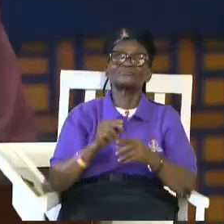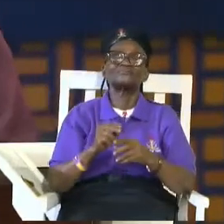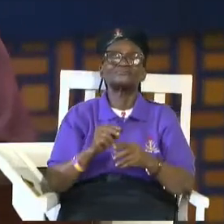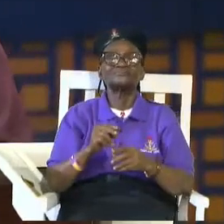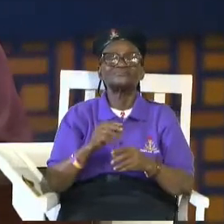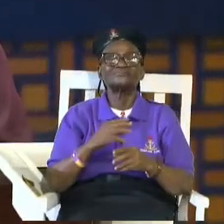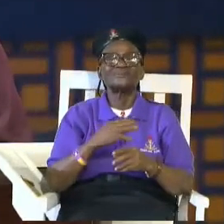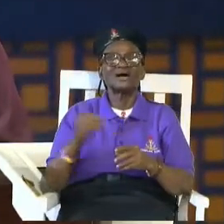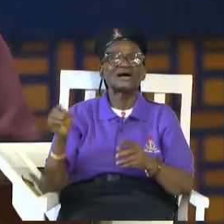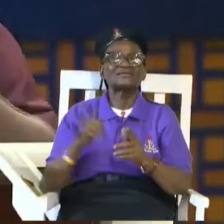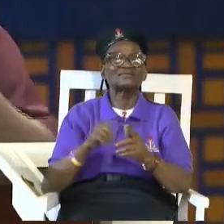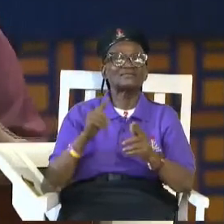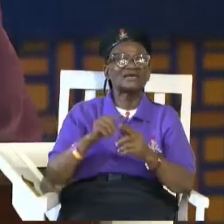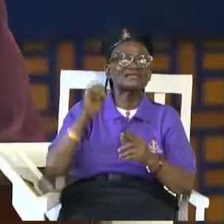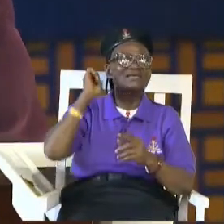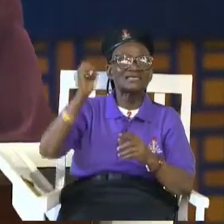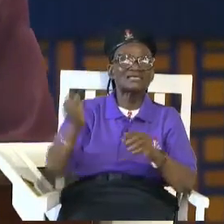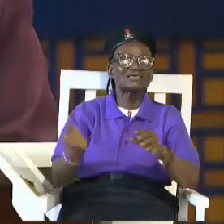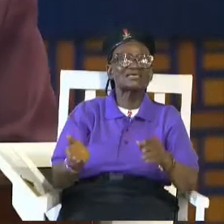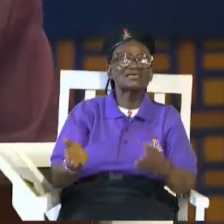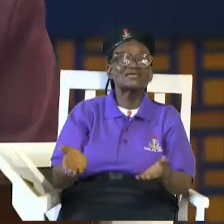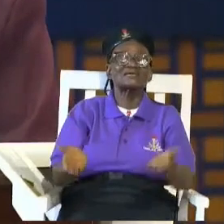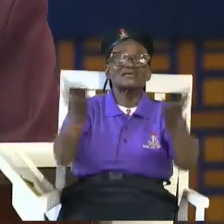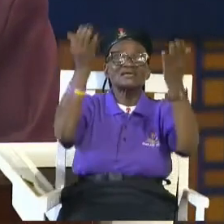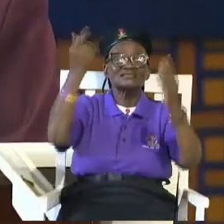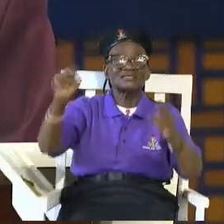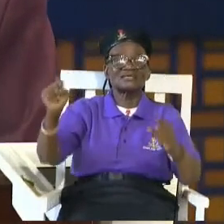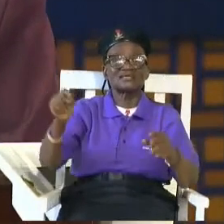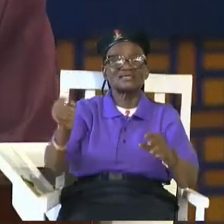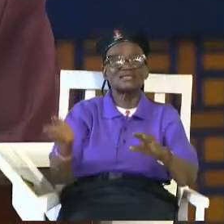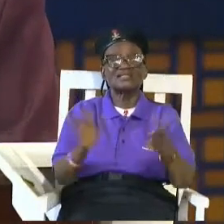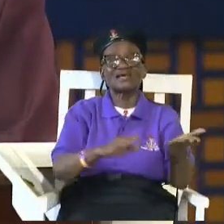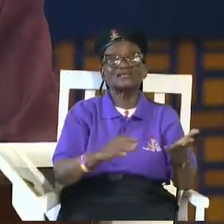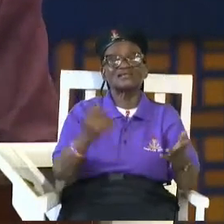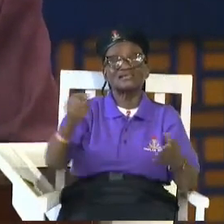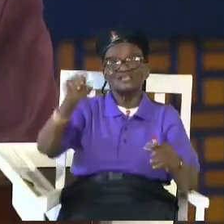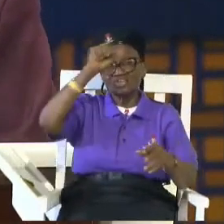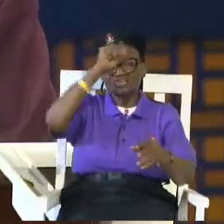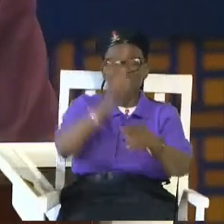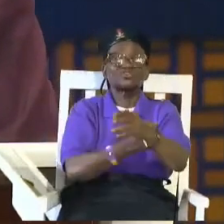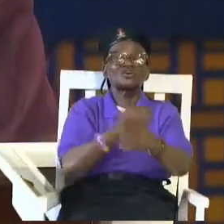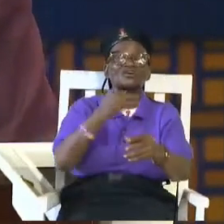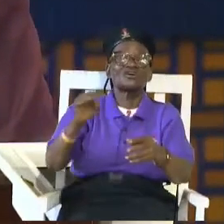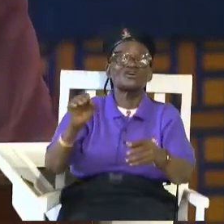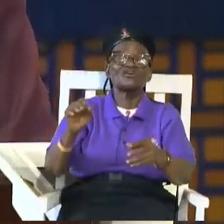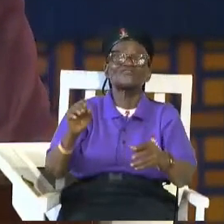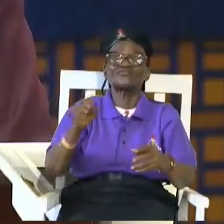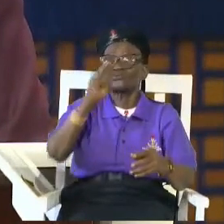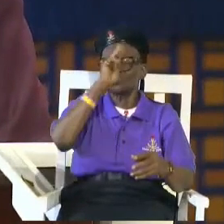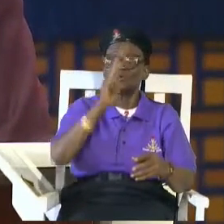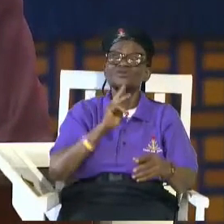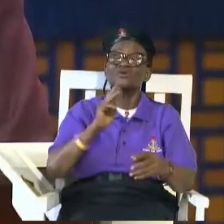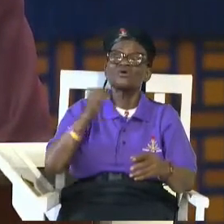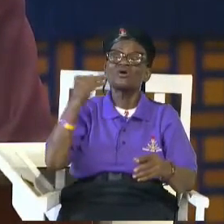And then he raised the dead, the son of Nain, of the widow of Nain.